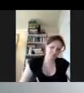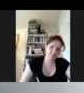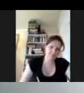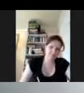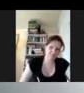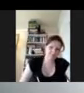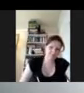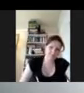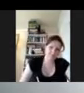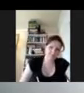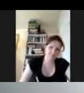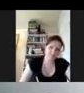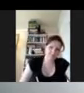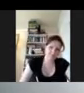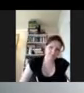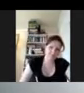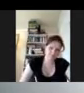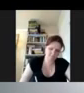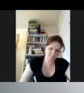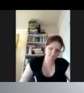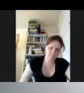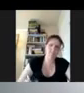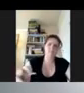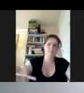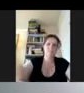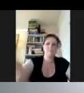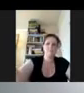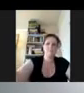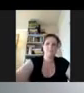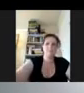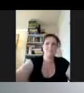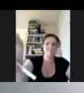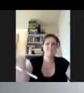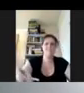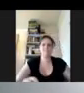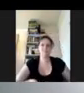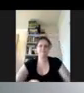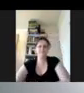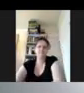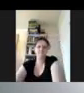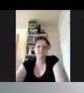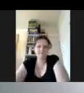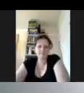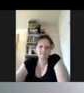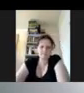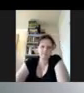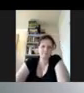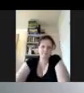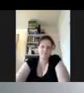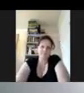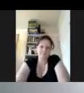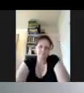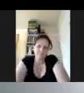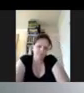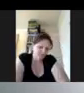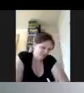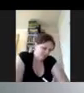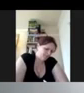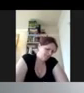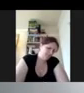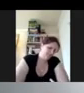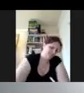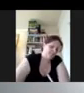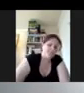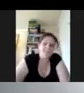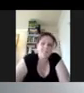very top, we've got the little white box with four icons. This is just the basic options for scheduling meetings from within your computer. So for you,